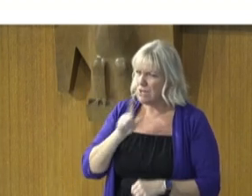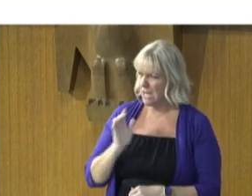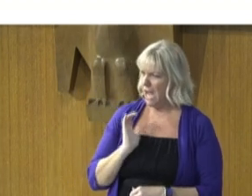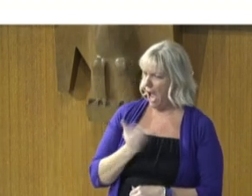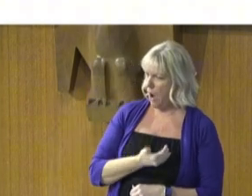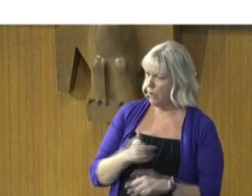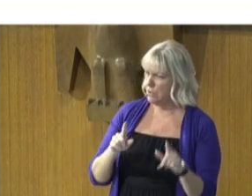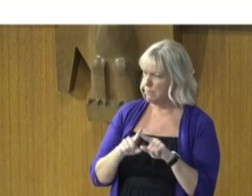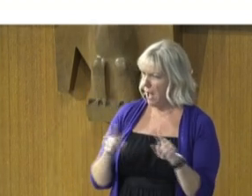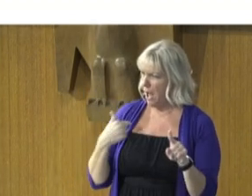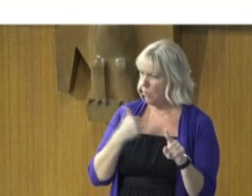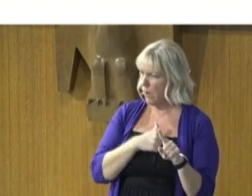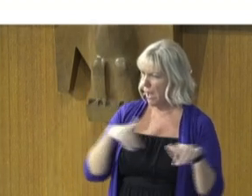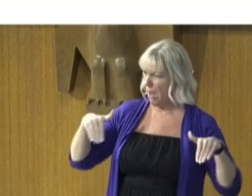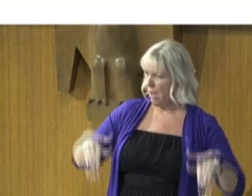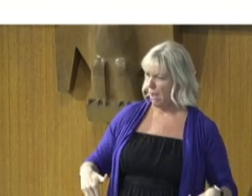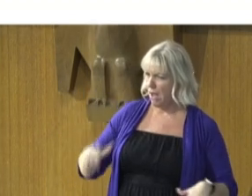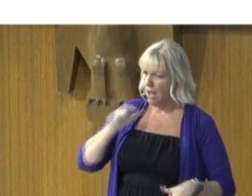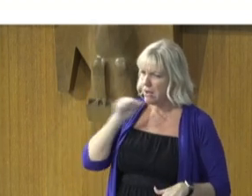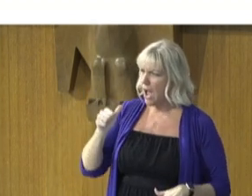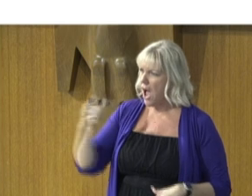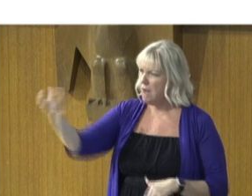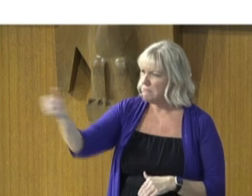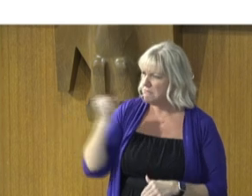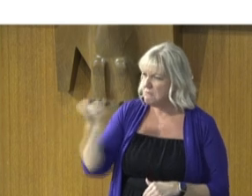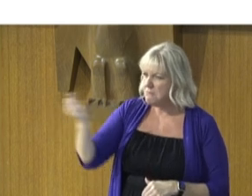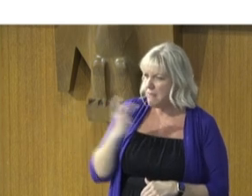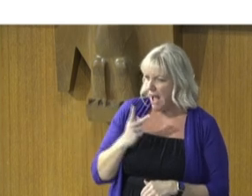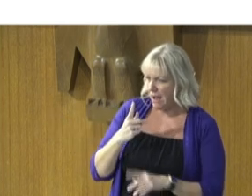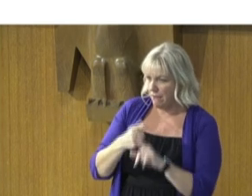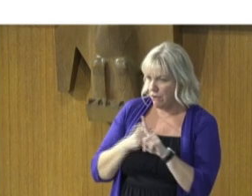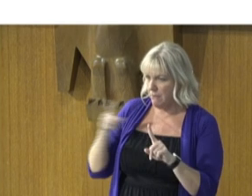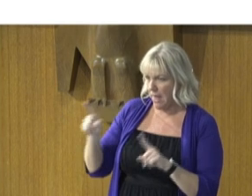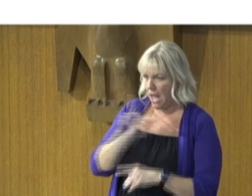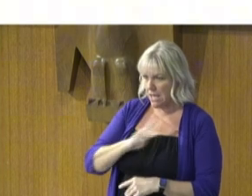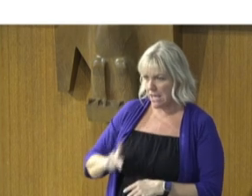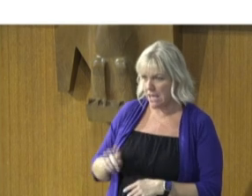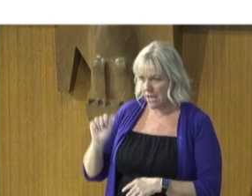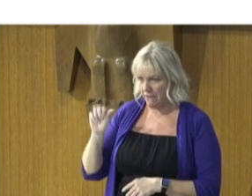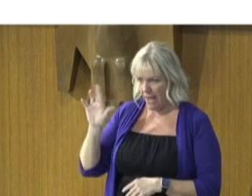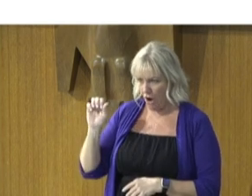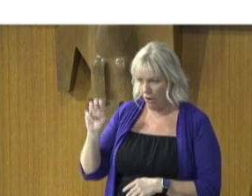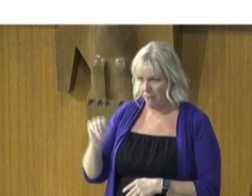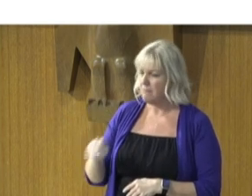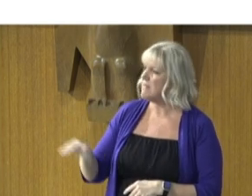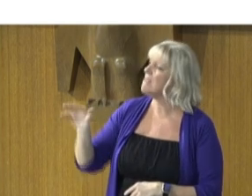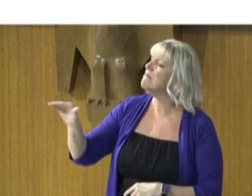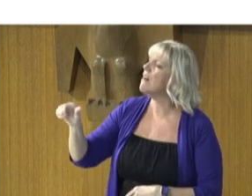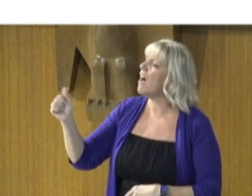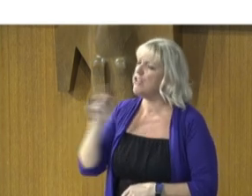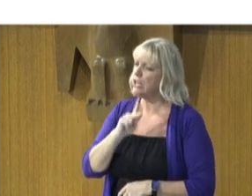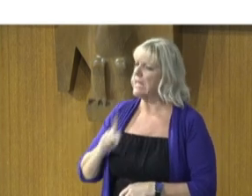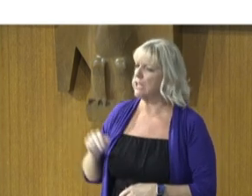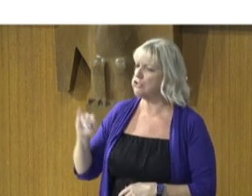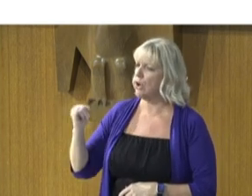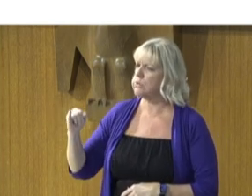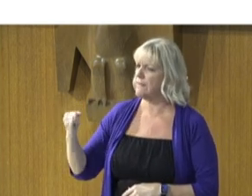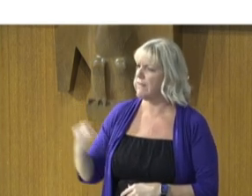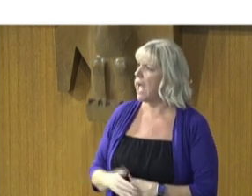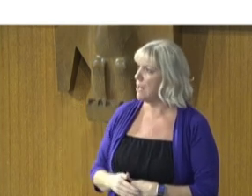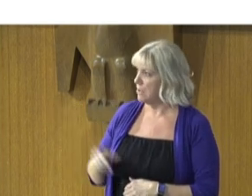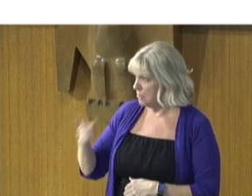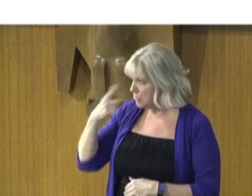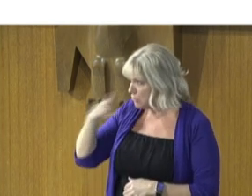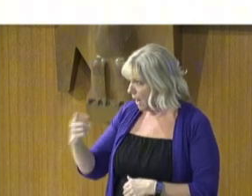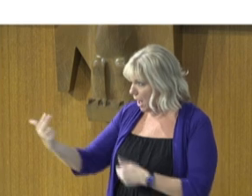are doing nothing to take it out of the hand of the king of Aram." He said to Jehoshaphat, "Will you go with me to battle